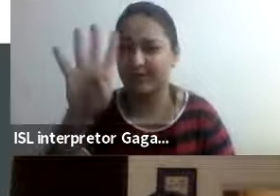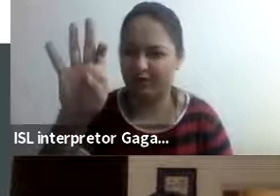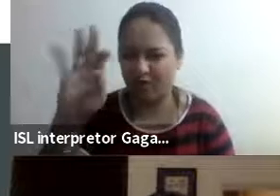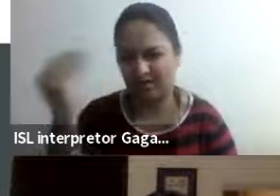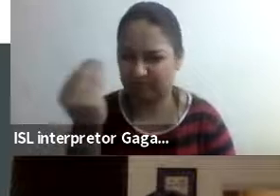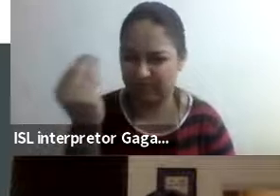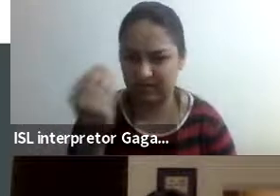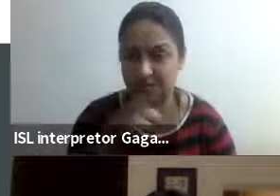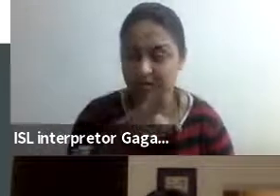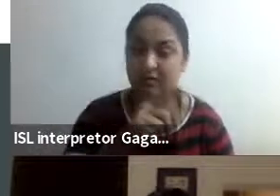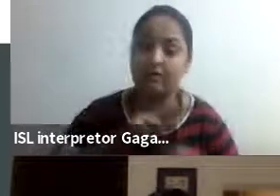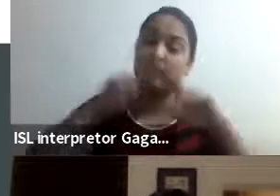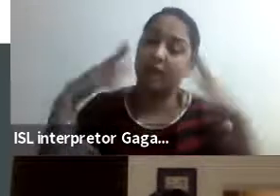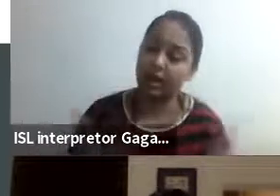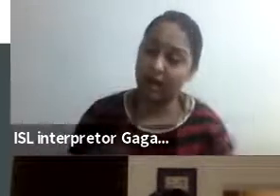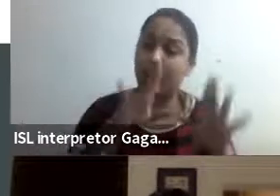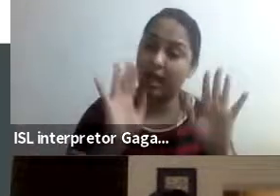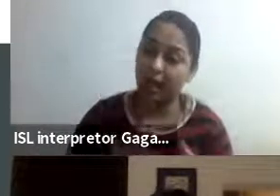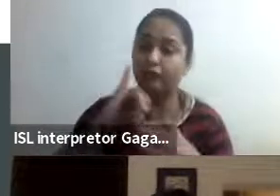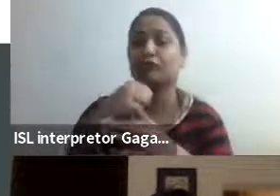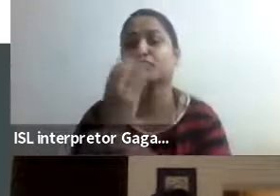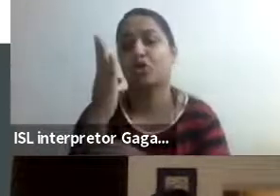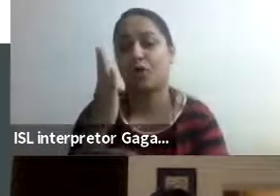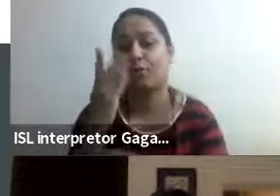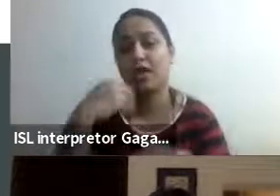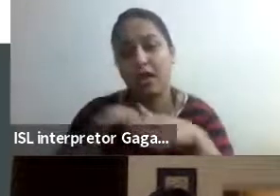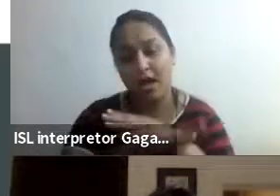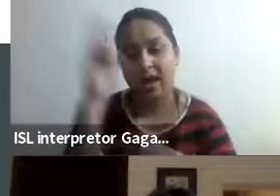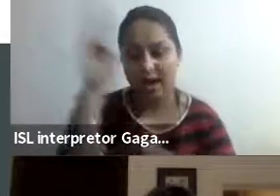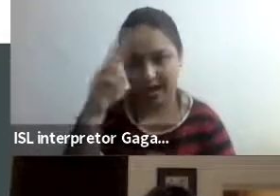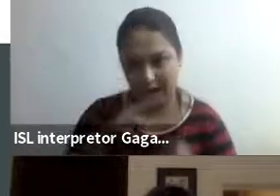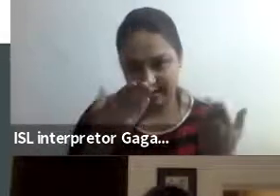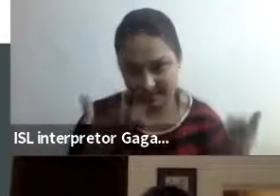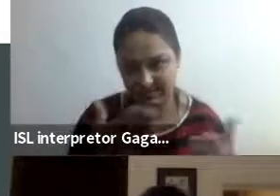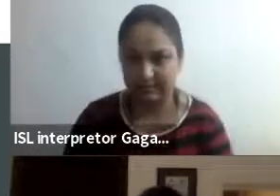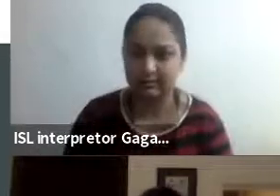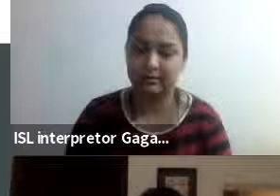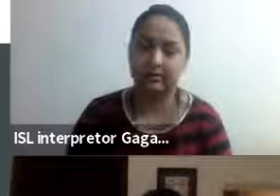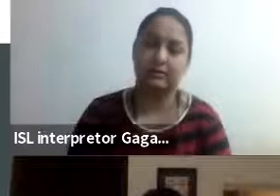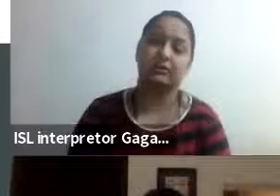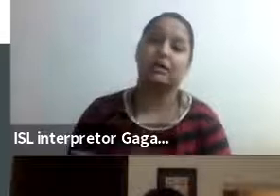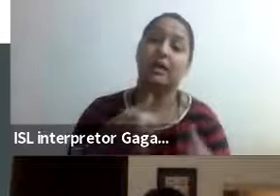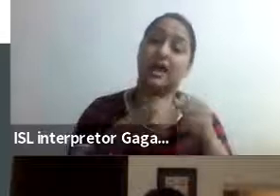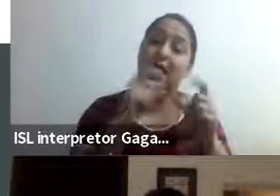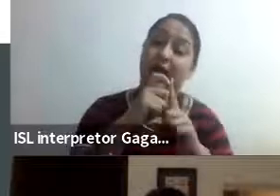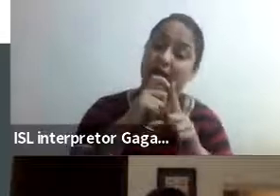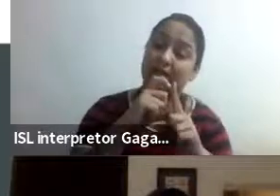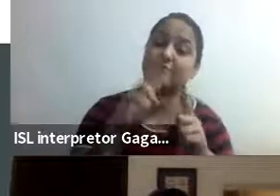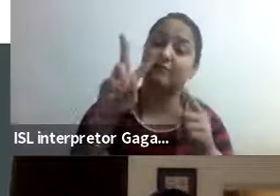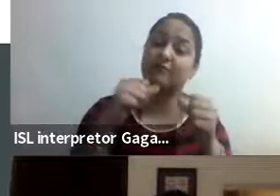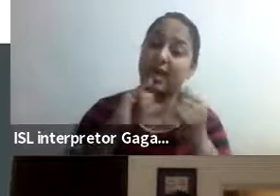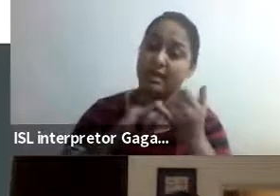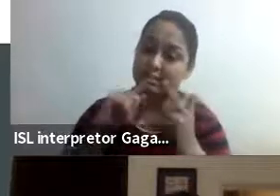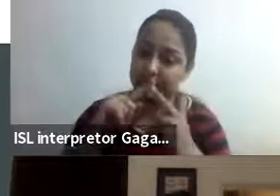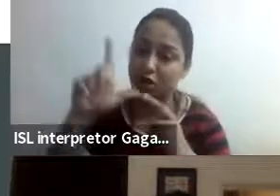something, she finally has the formal job, which is that of an artist at the Adivasi Lok Kala Academy, where